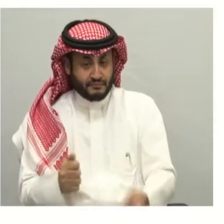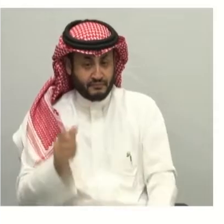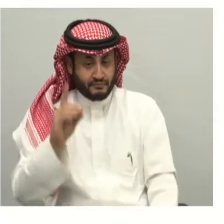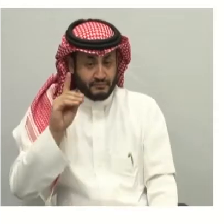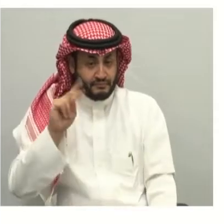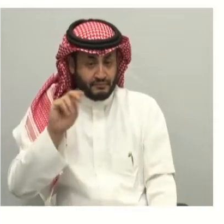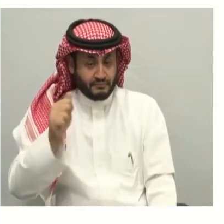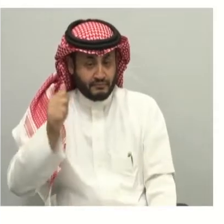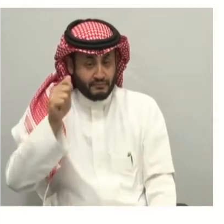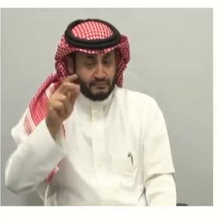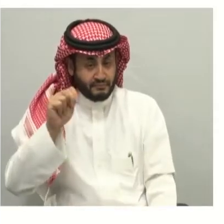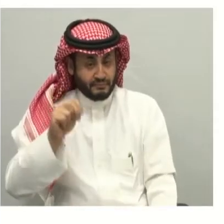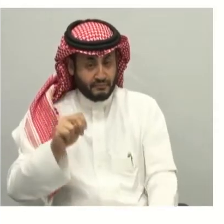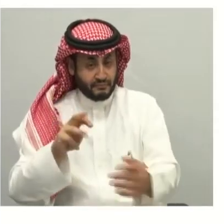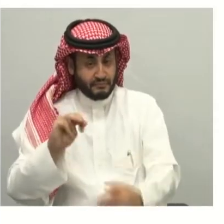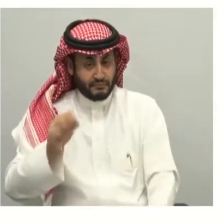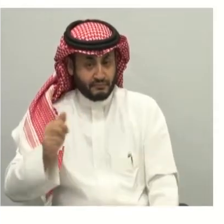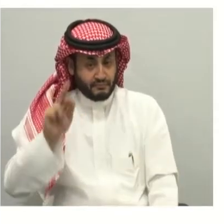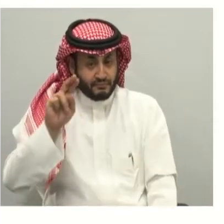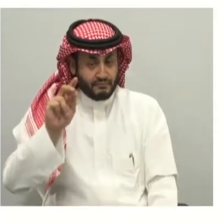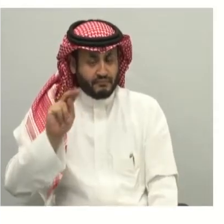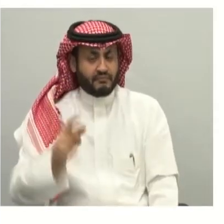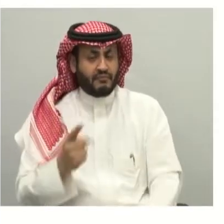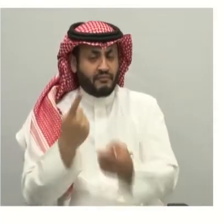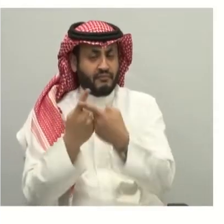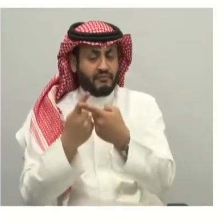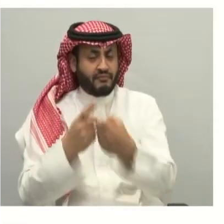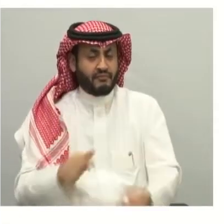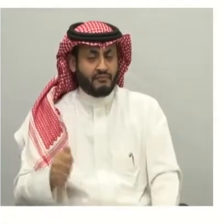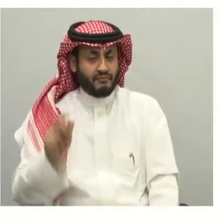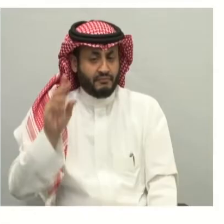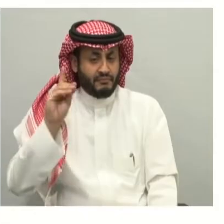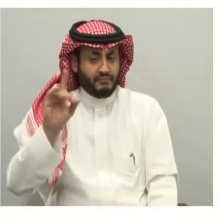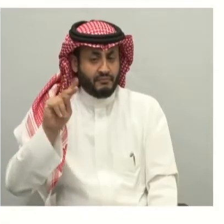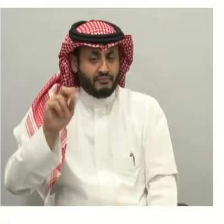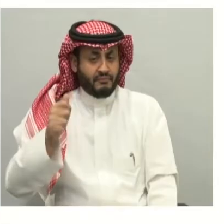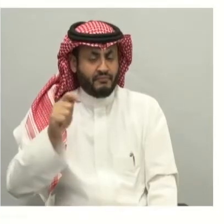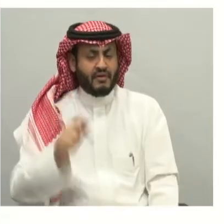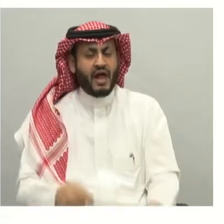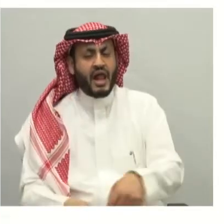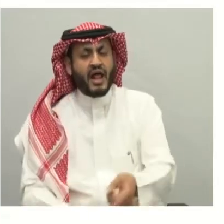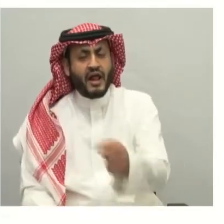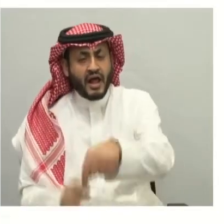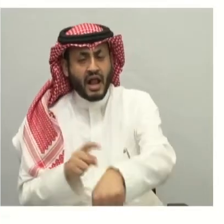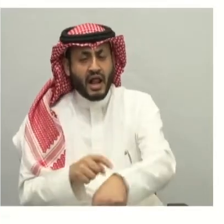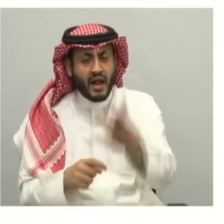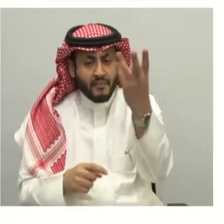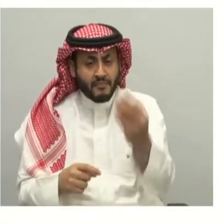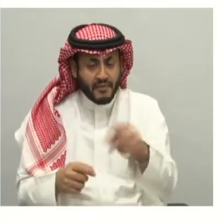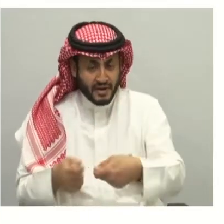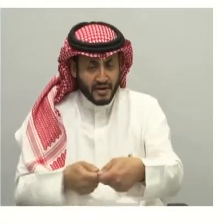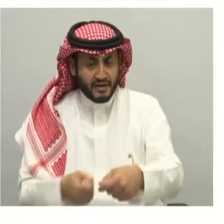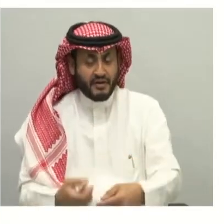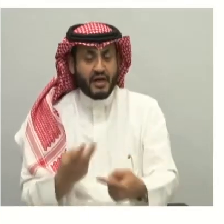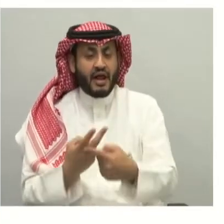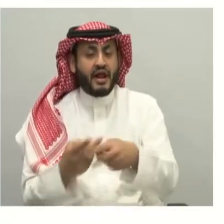and Mark. So, let's begin first with Adnan. I'm going to go shopping this afternoon. My brother and